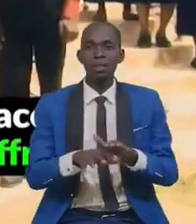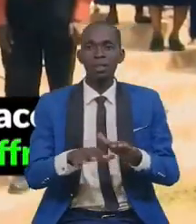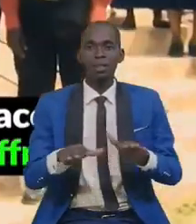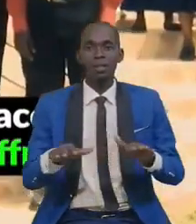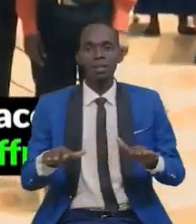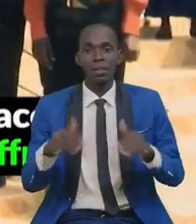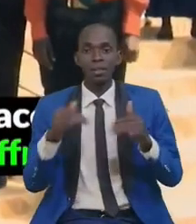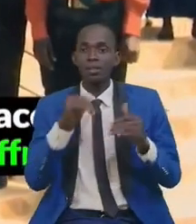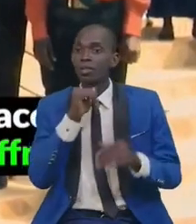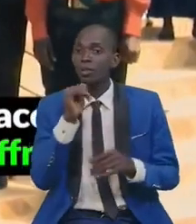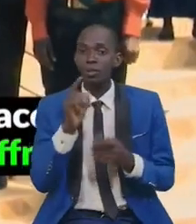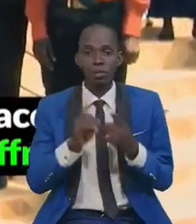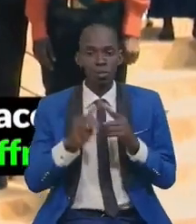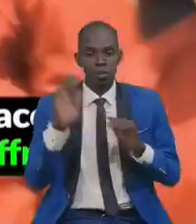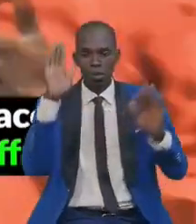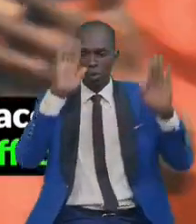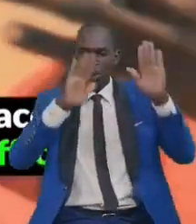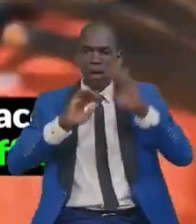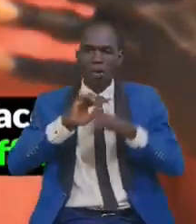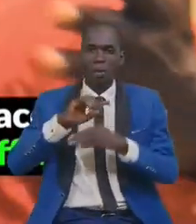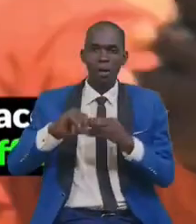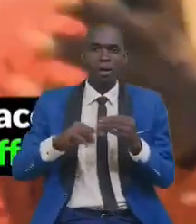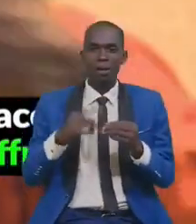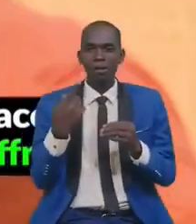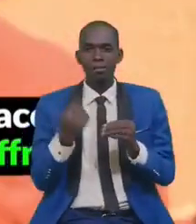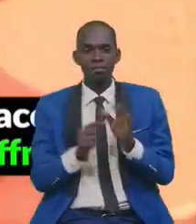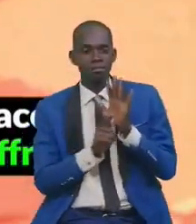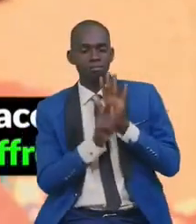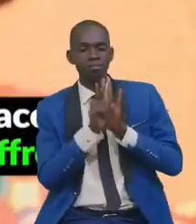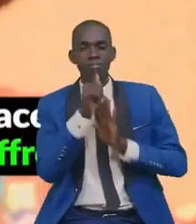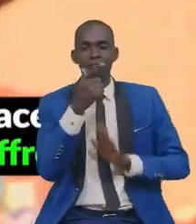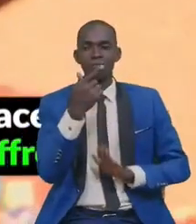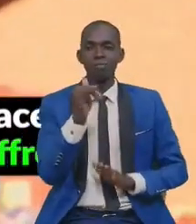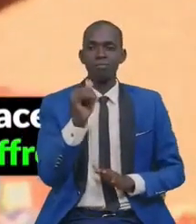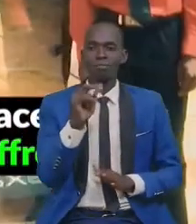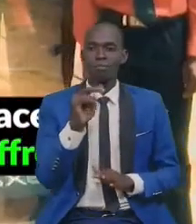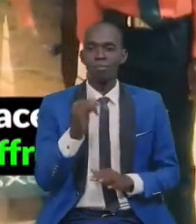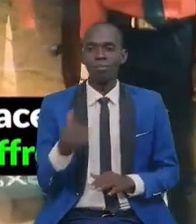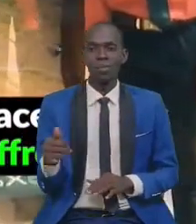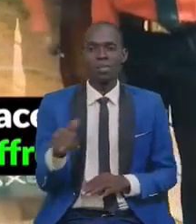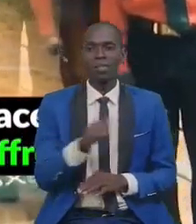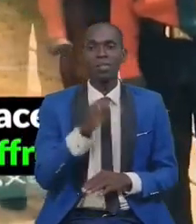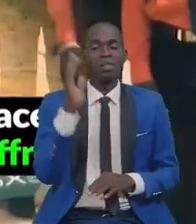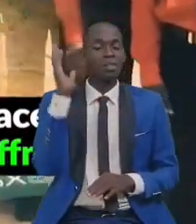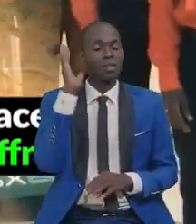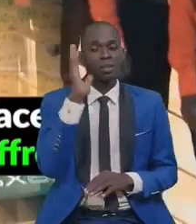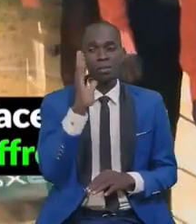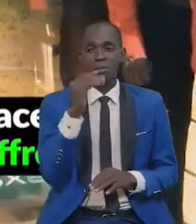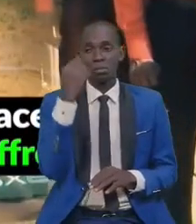Not to worry about the giants they would face.